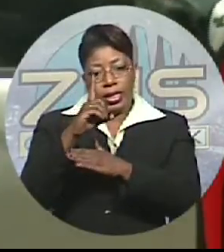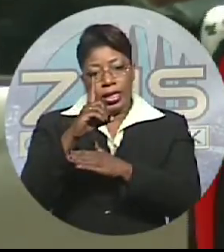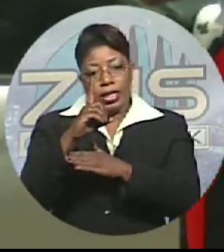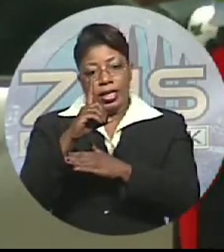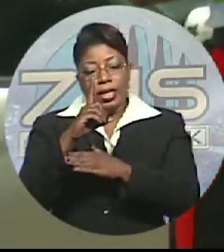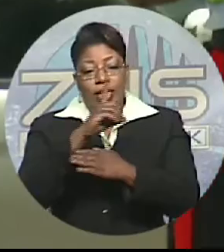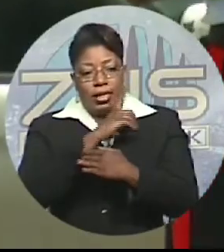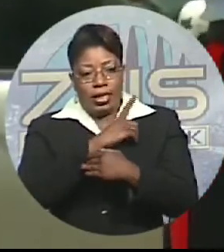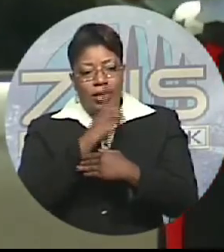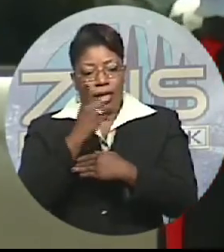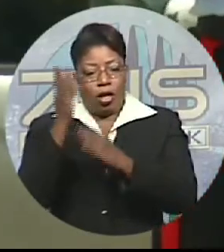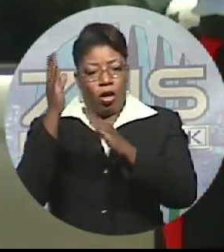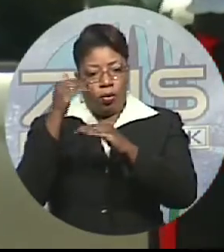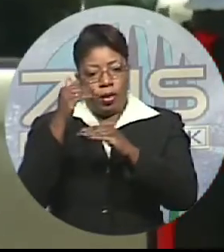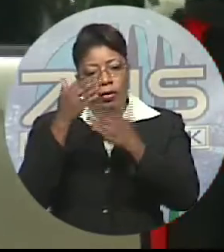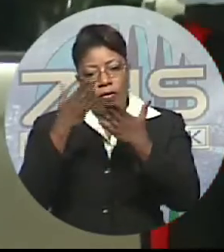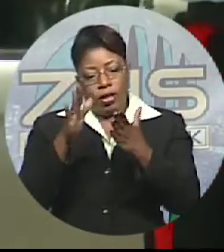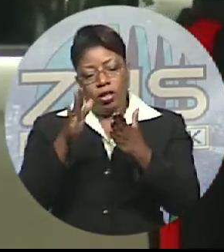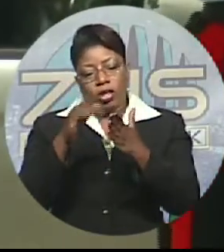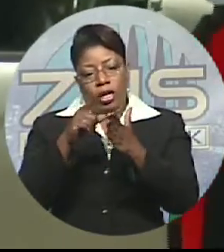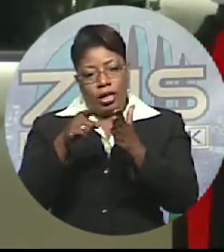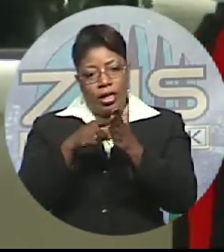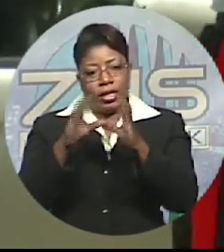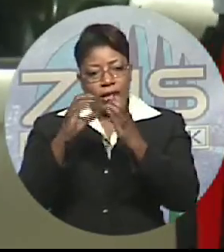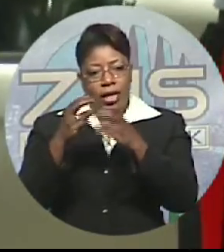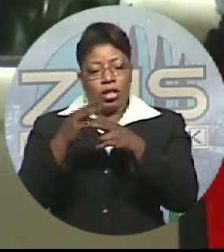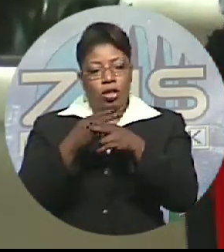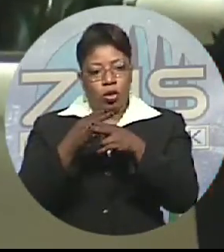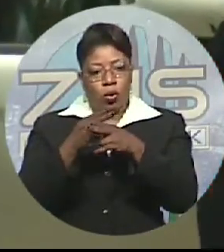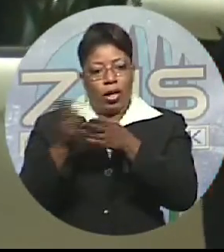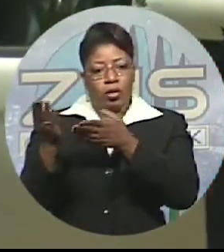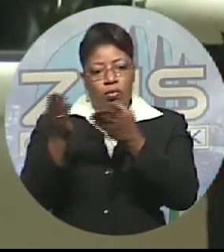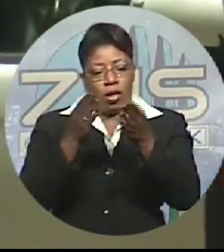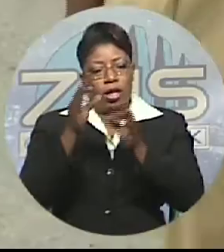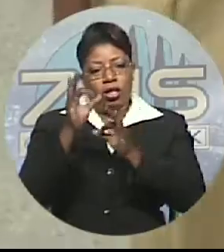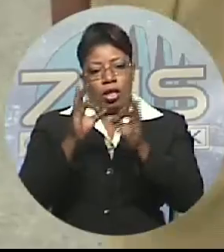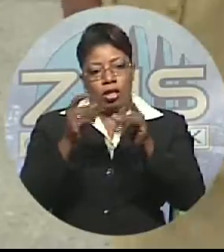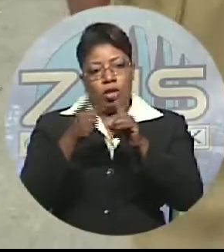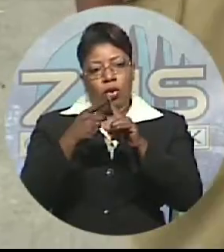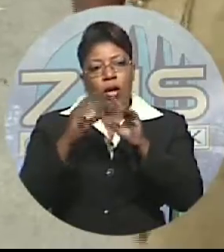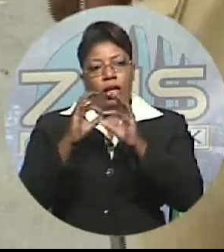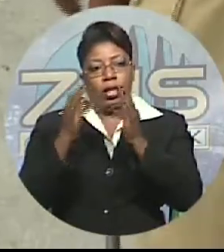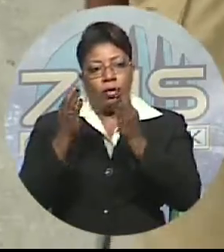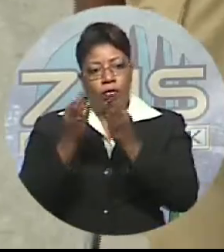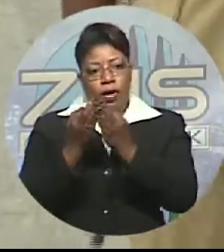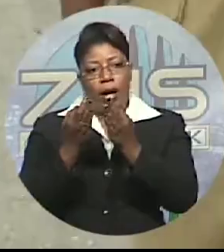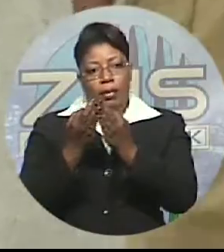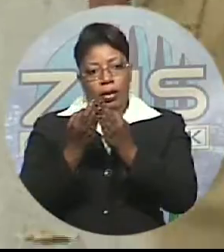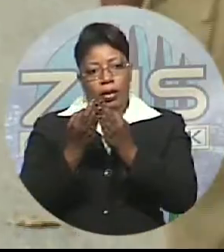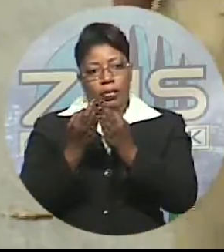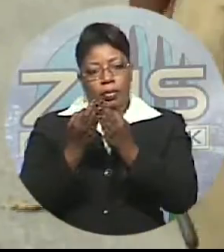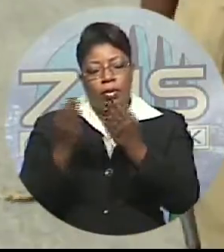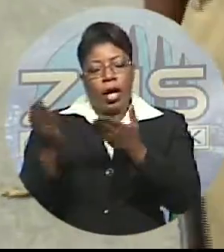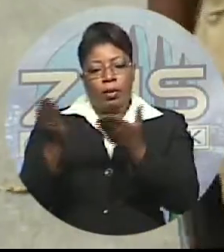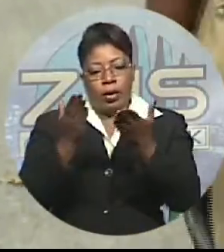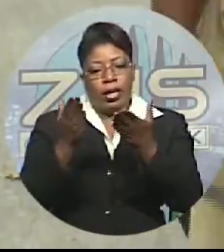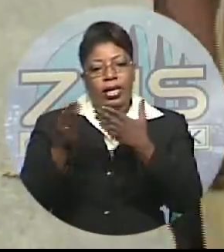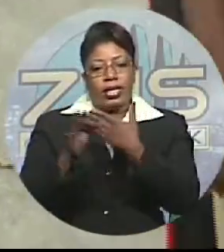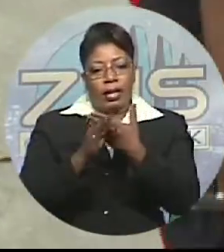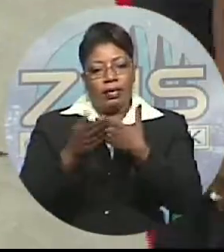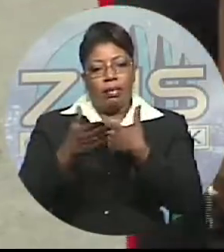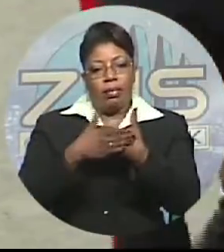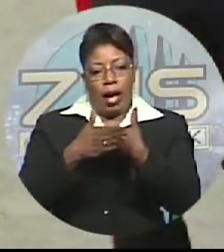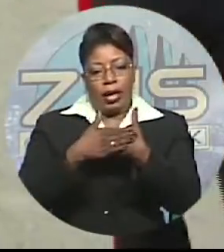are hoping they will be able to wrap up this case very soon while bringing justice for the family and restoring safety throughout this